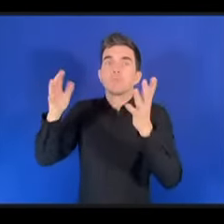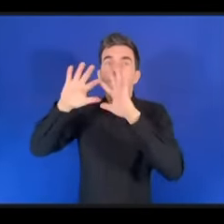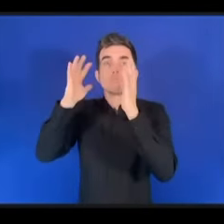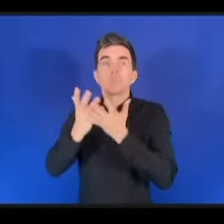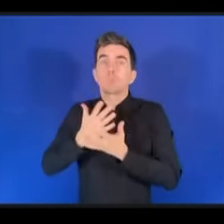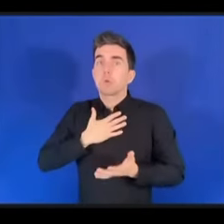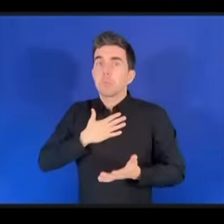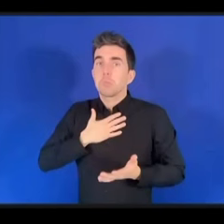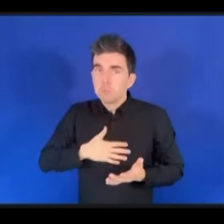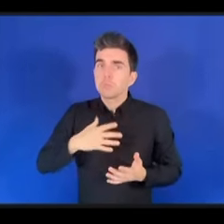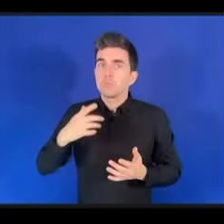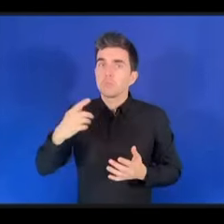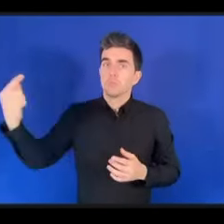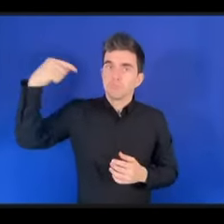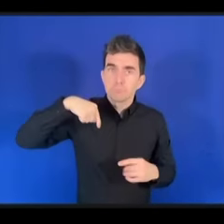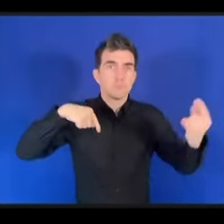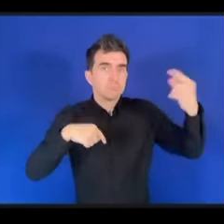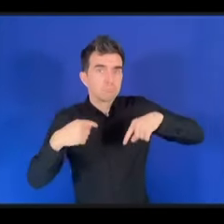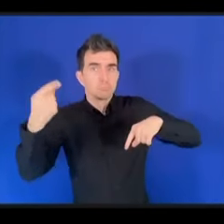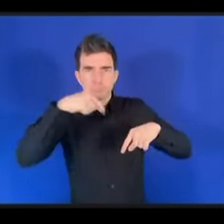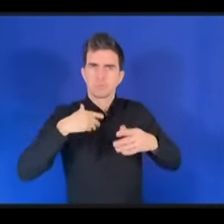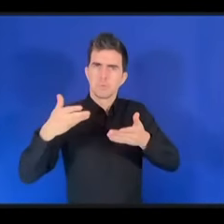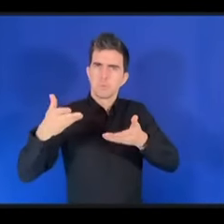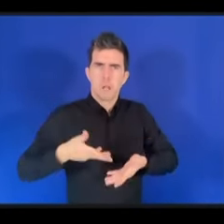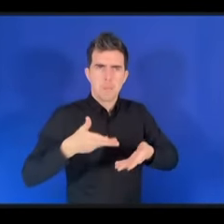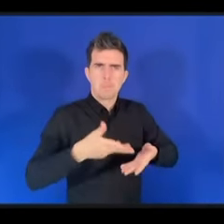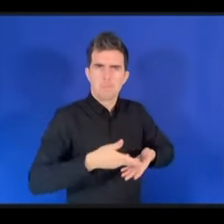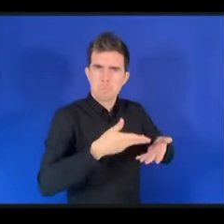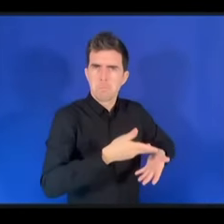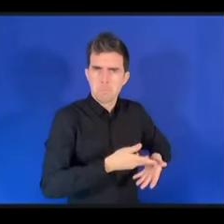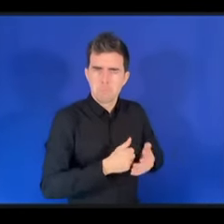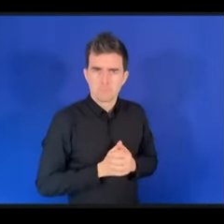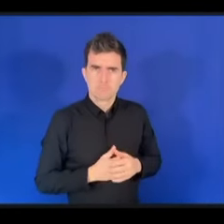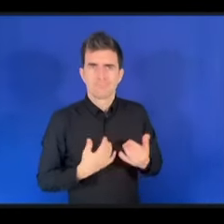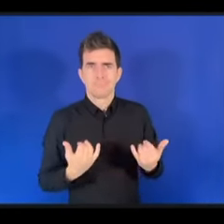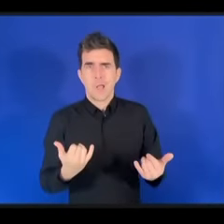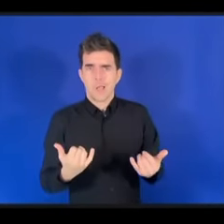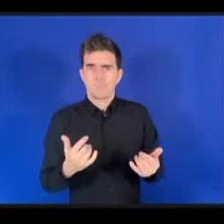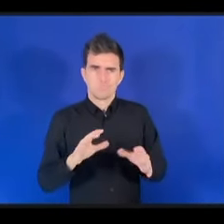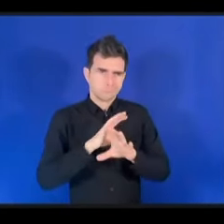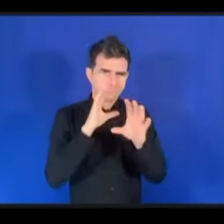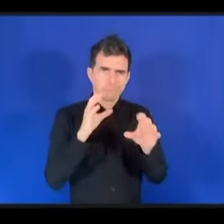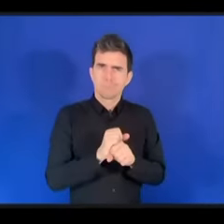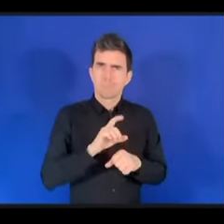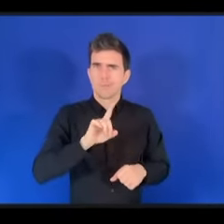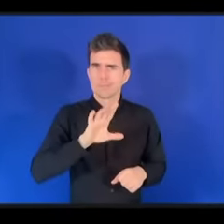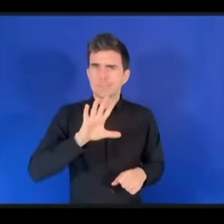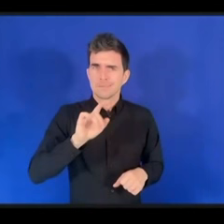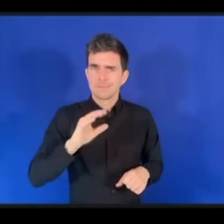So Kyoto is also attractive place for the overseas students as well.